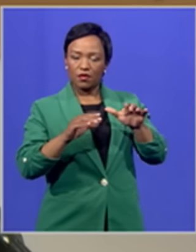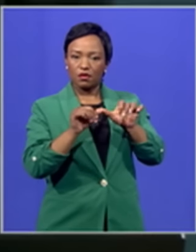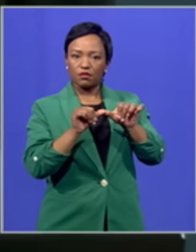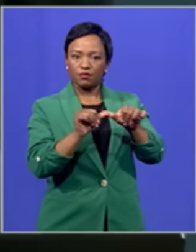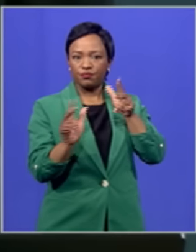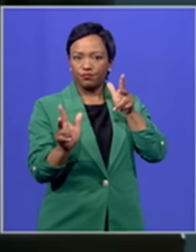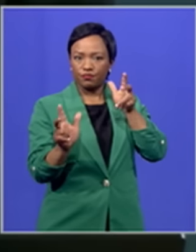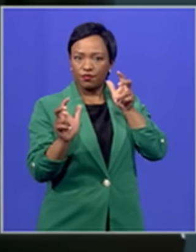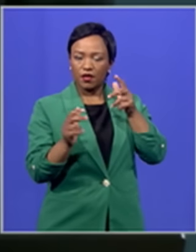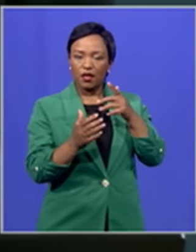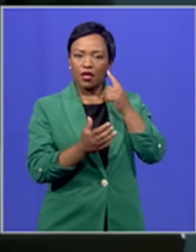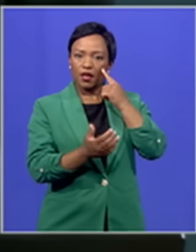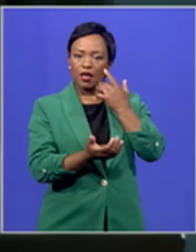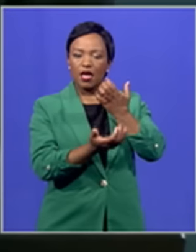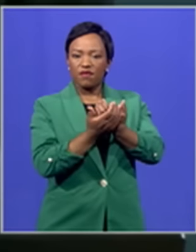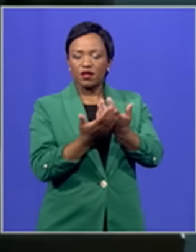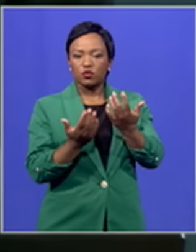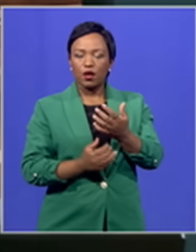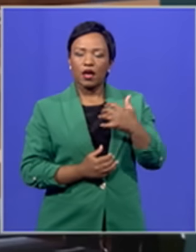goba EMPD.